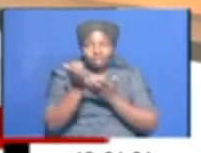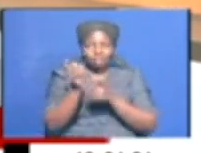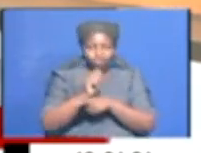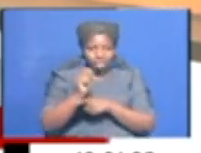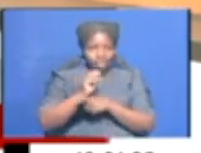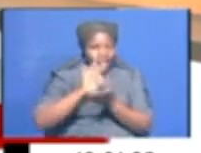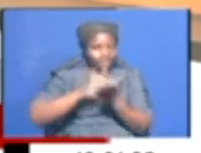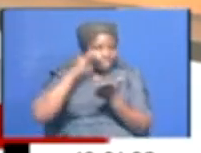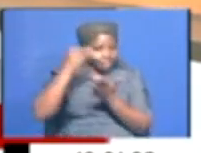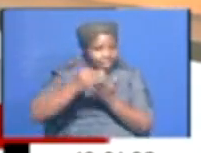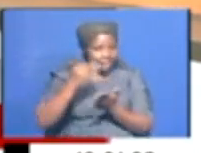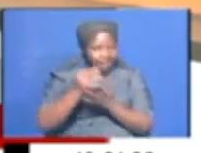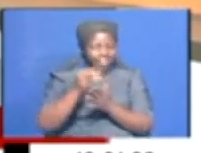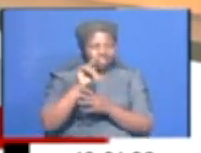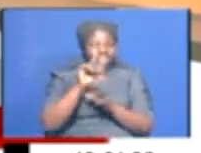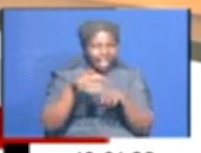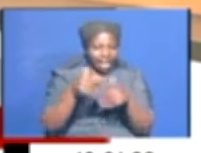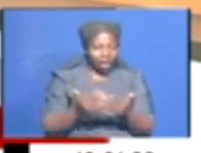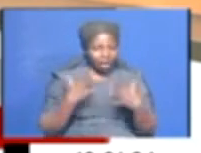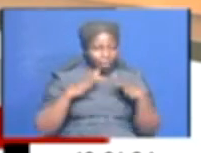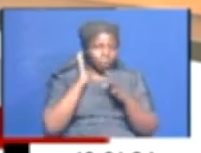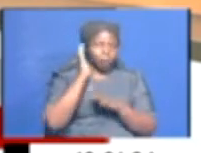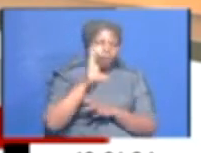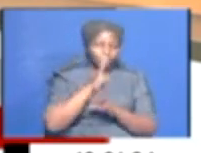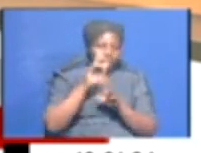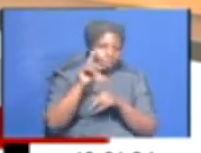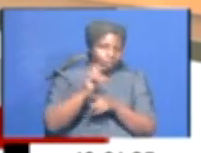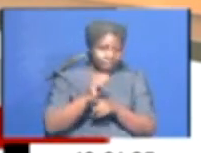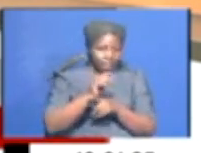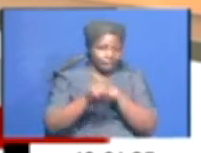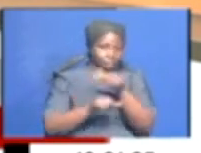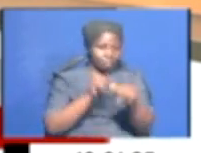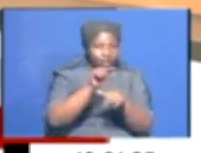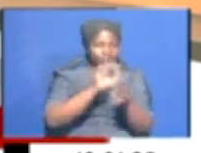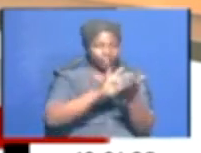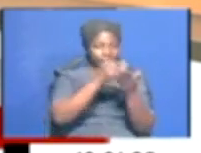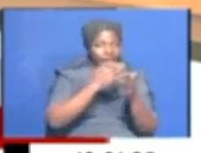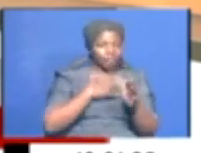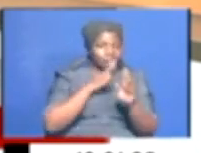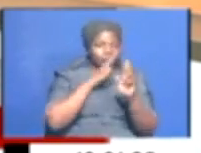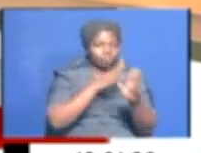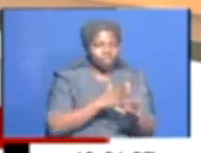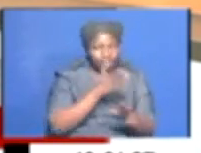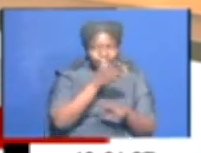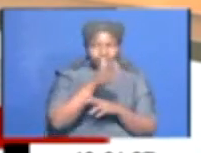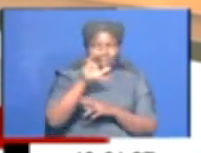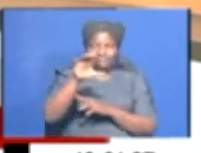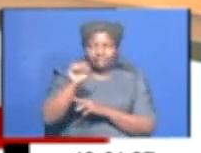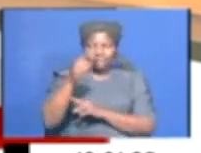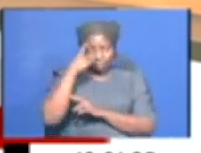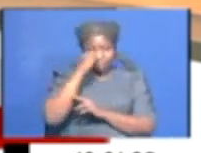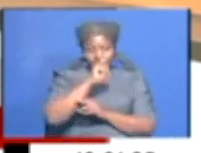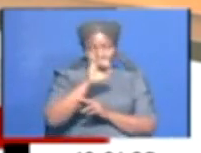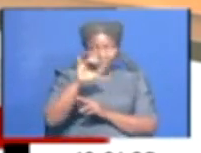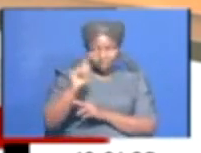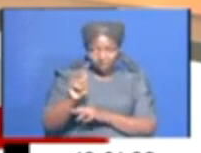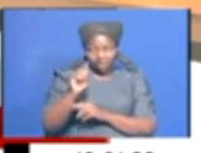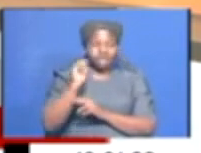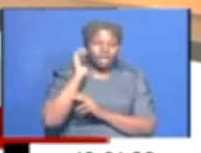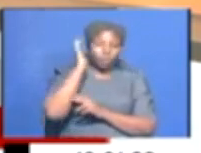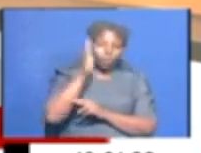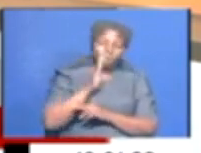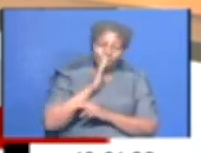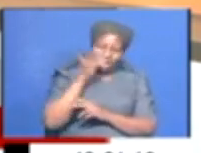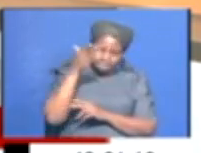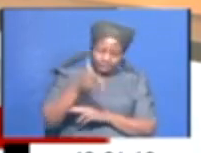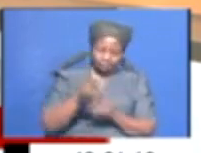this fund. Our reporter is Frederick Woki, and the Cabinet Secretary for ICT Innovation Youth Affairs, Jumusheru, will be there. The